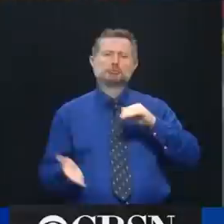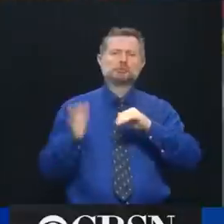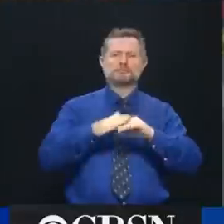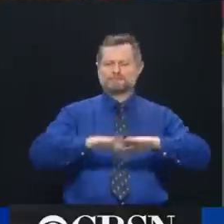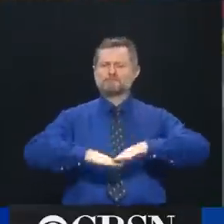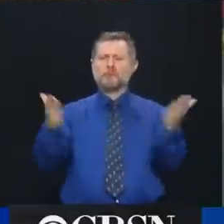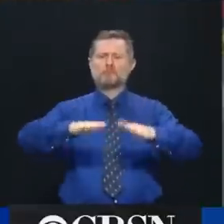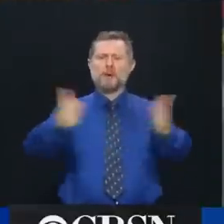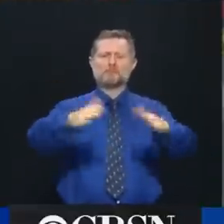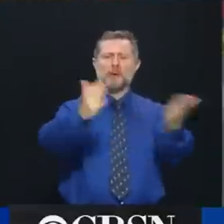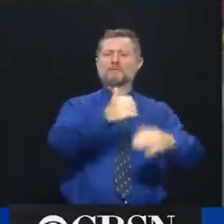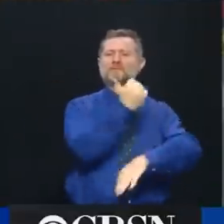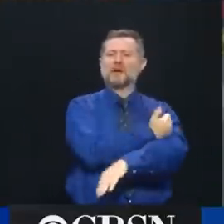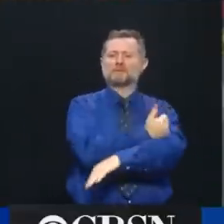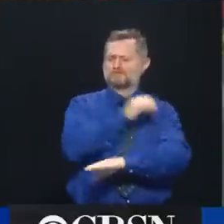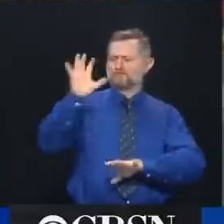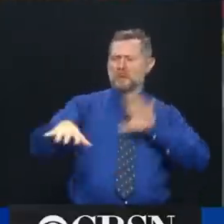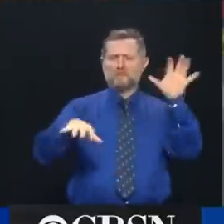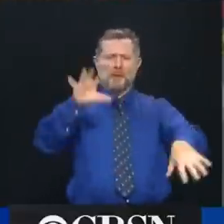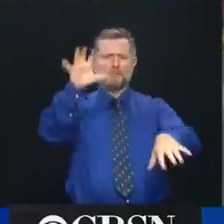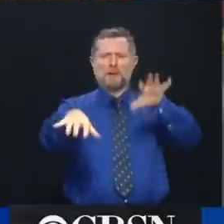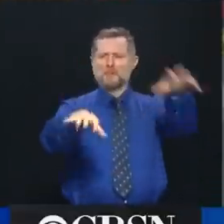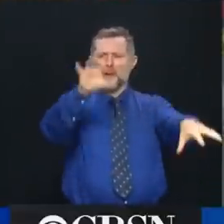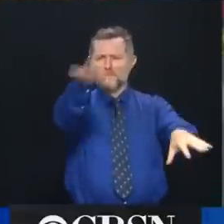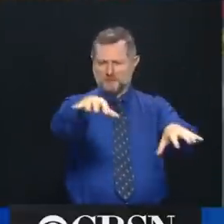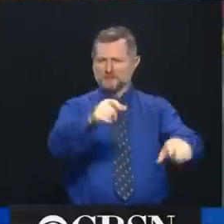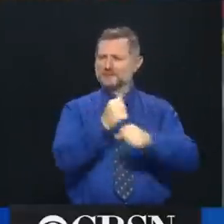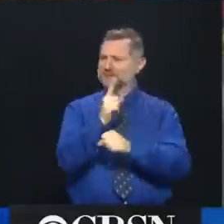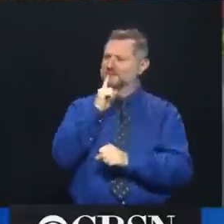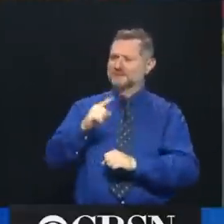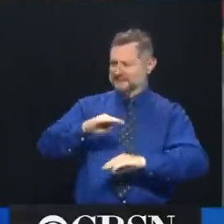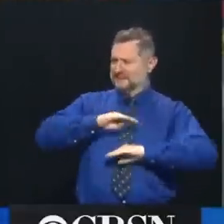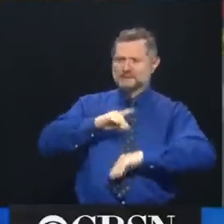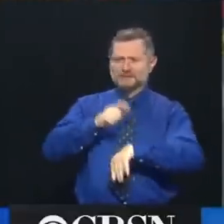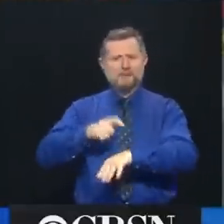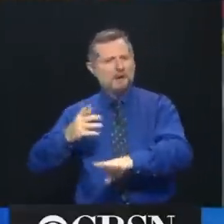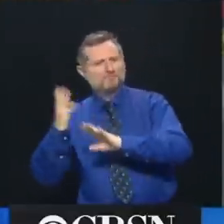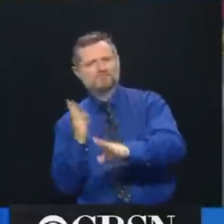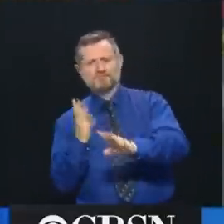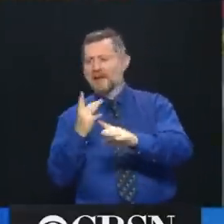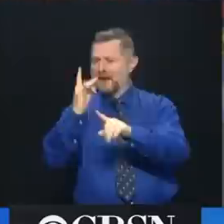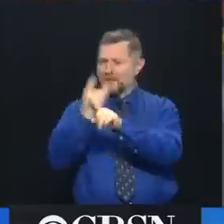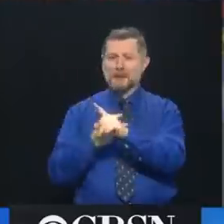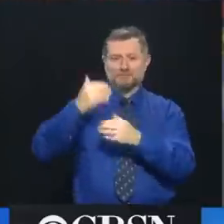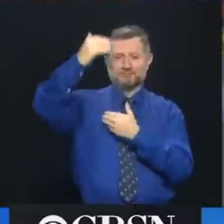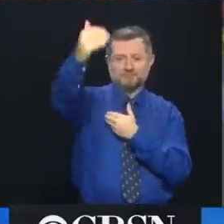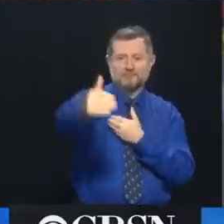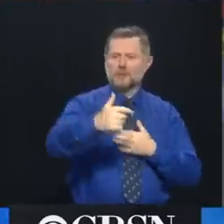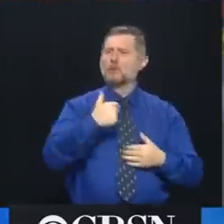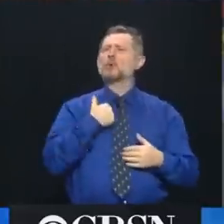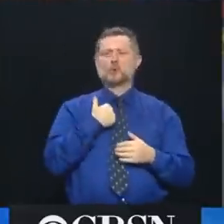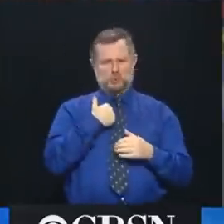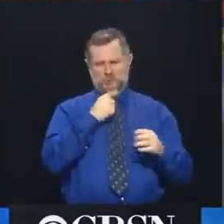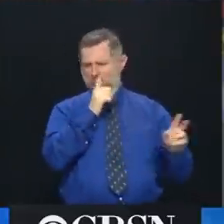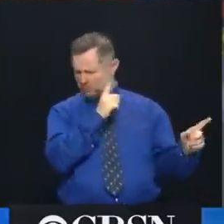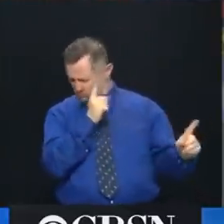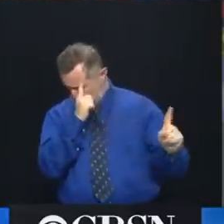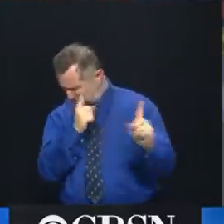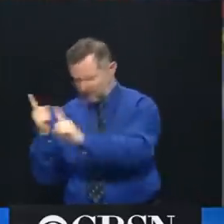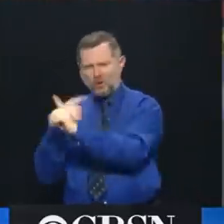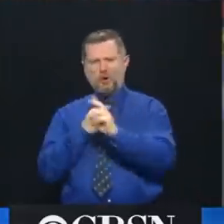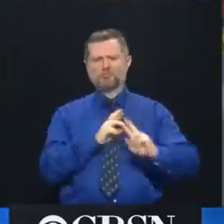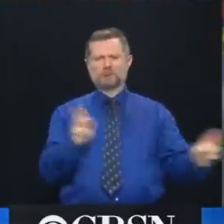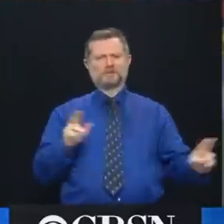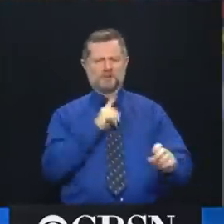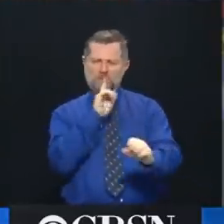timetable these are my day one initiatives on coven there'll be more regular updates and announcements in the